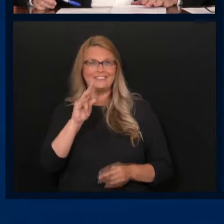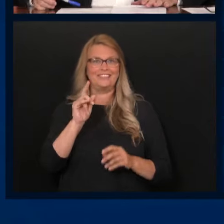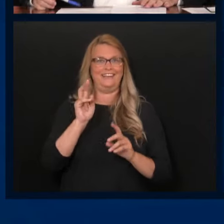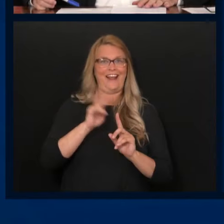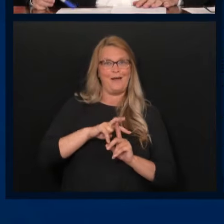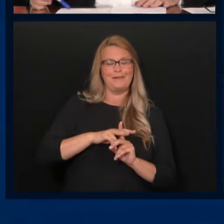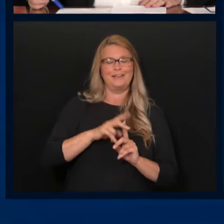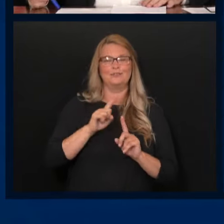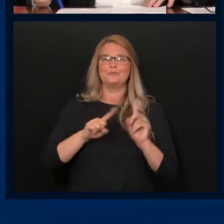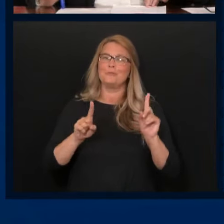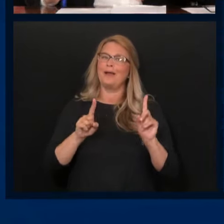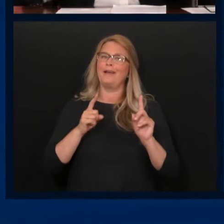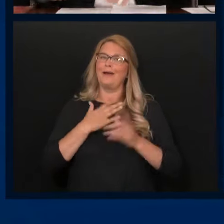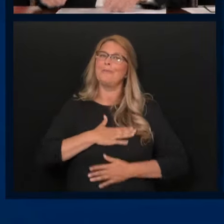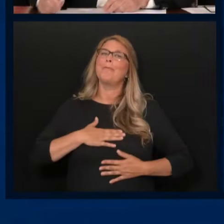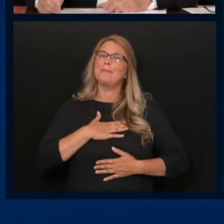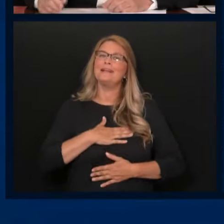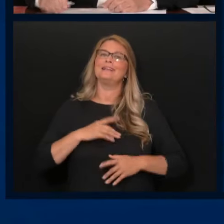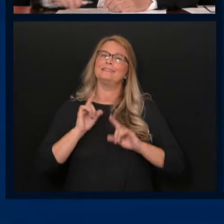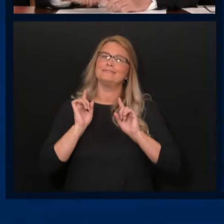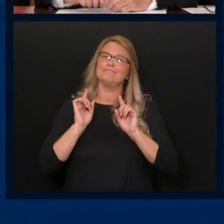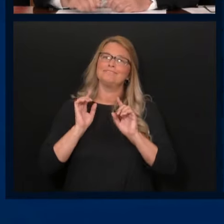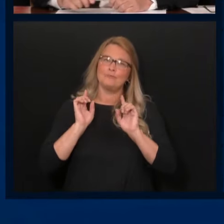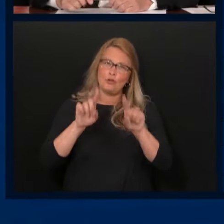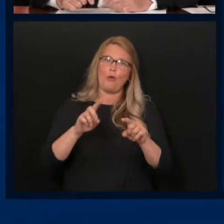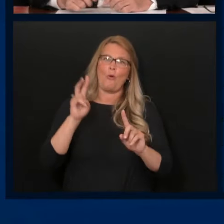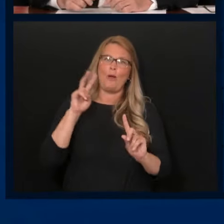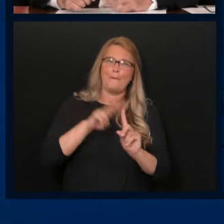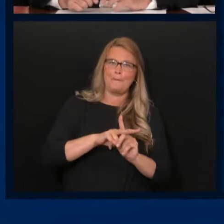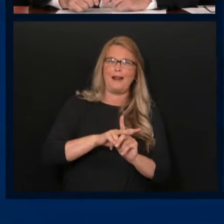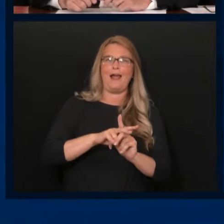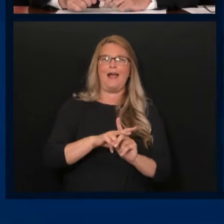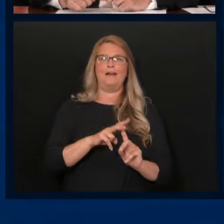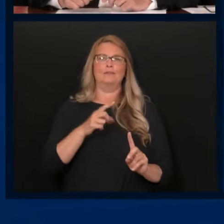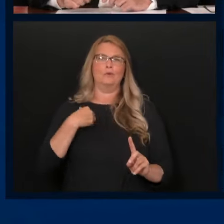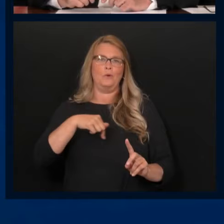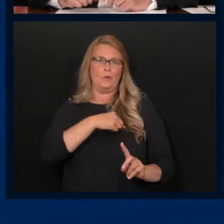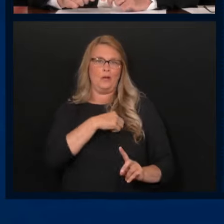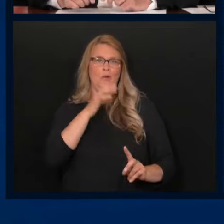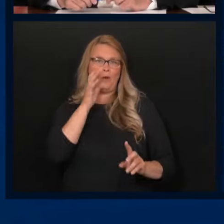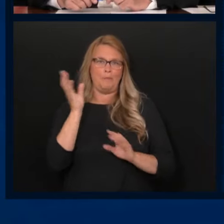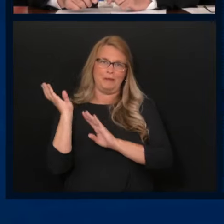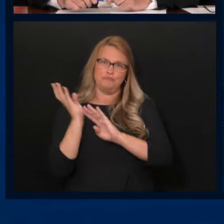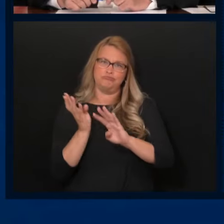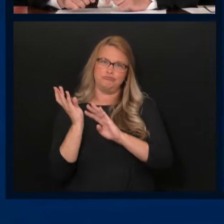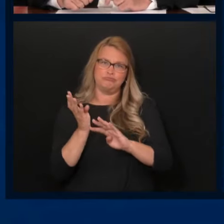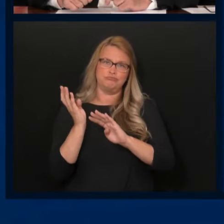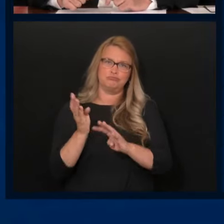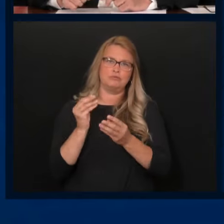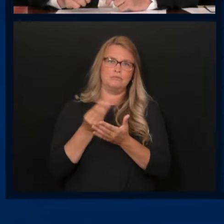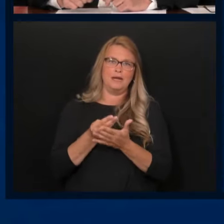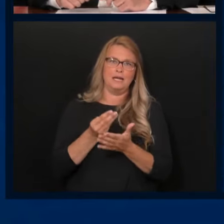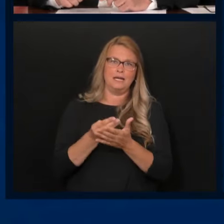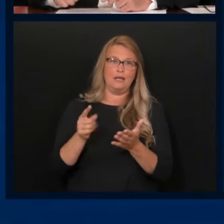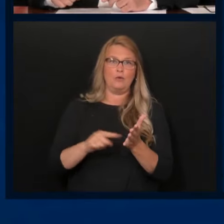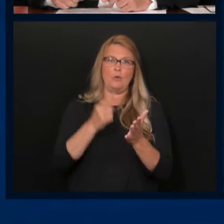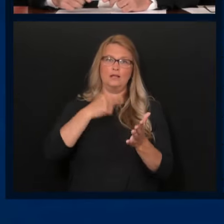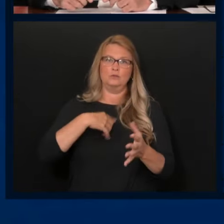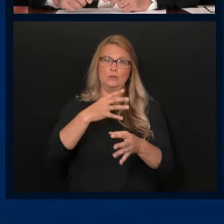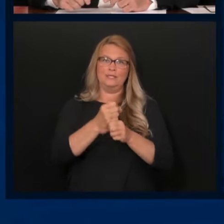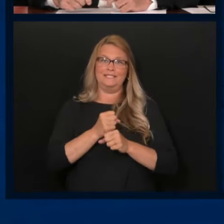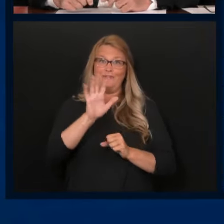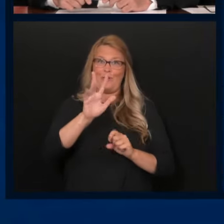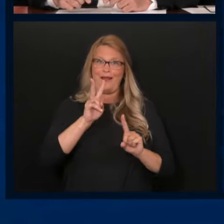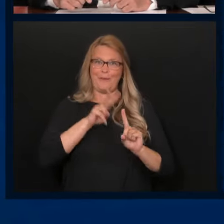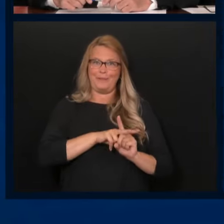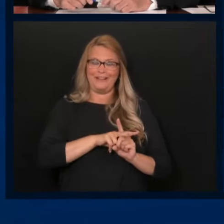applying. Please keep that coming to us and everything. And we'll be pumping the money out just as fast as you get the applications